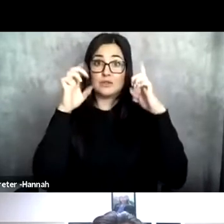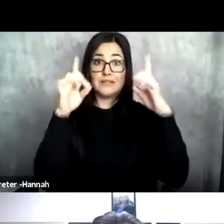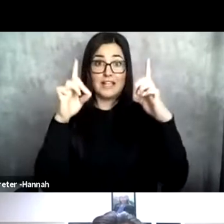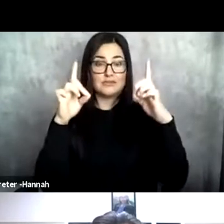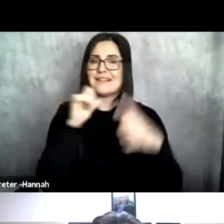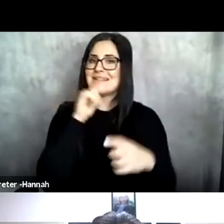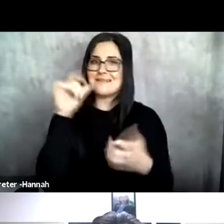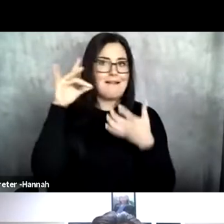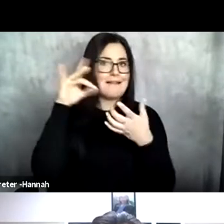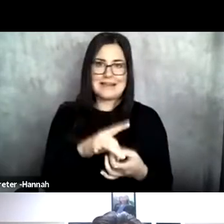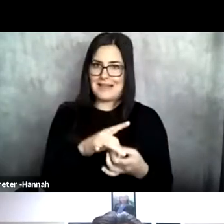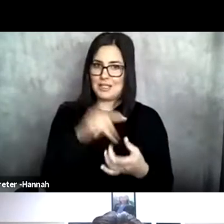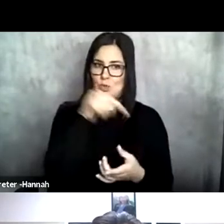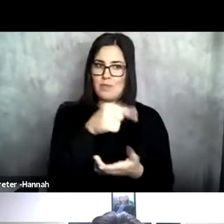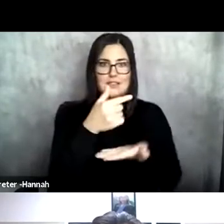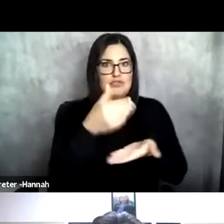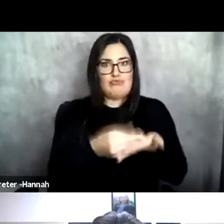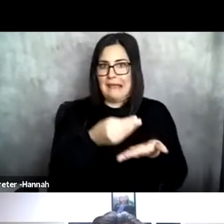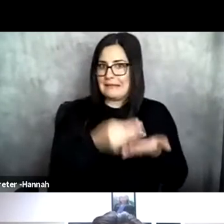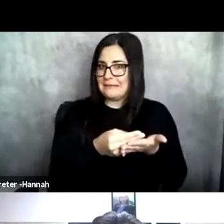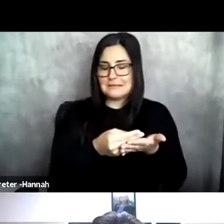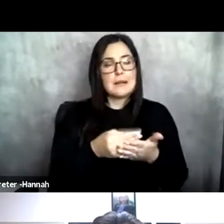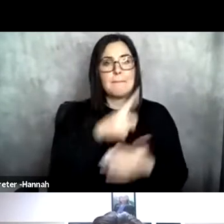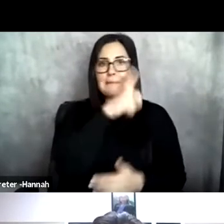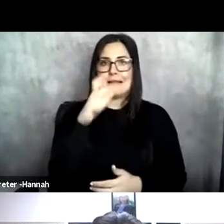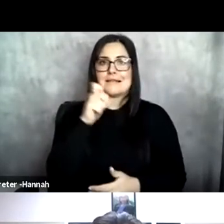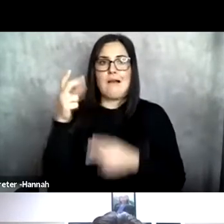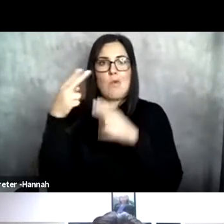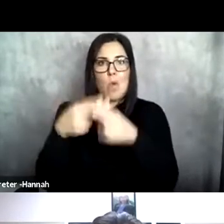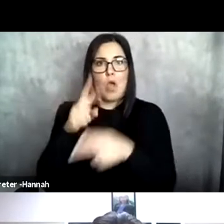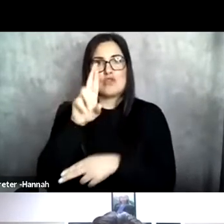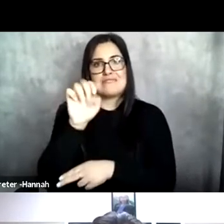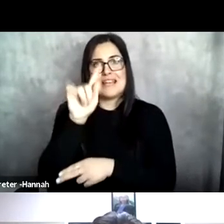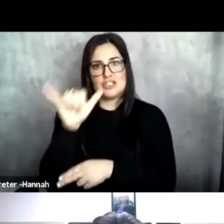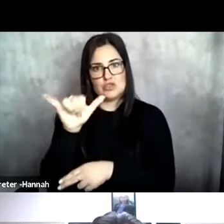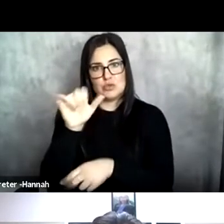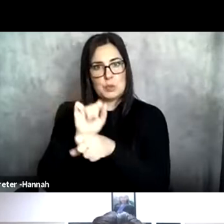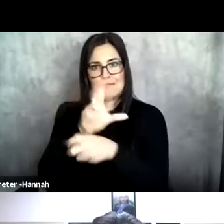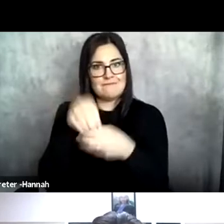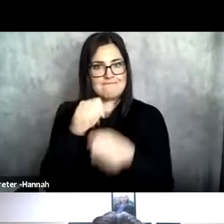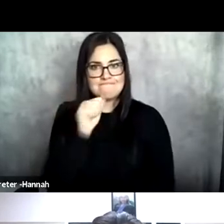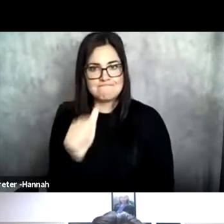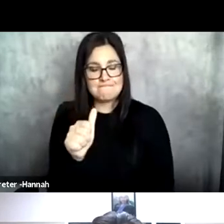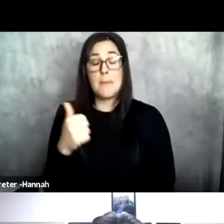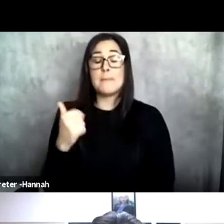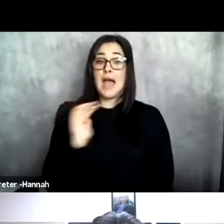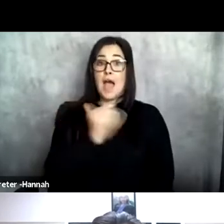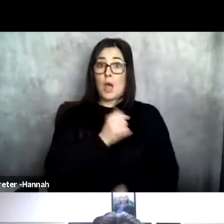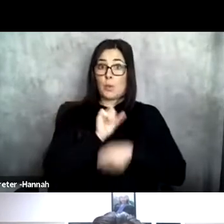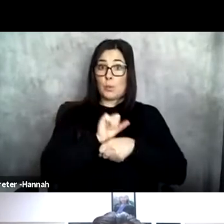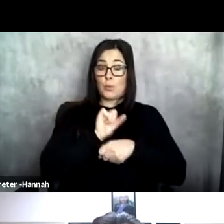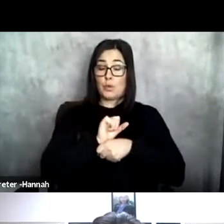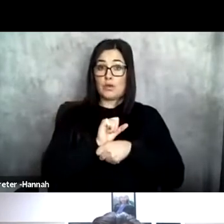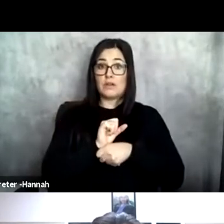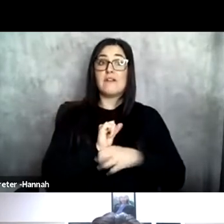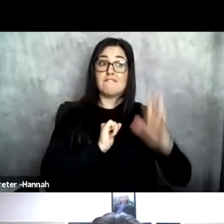not connected to any of that because they're not considered reentry work. Right, but the work that we're doing, right, the work that